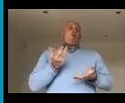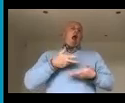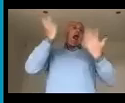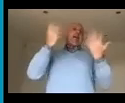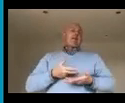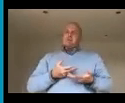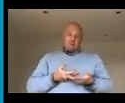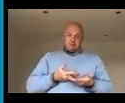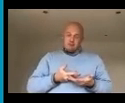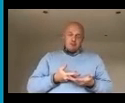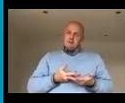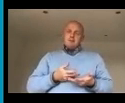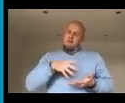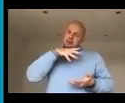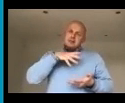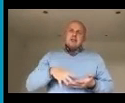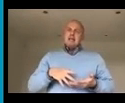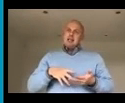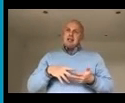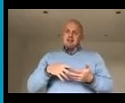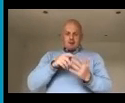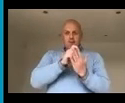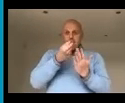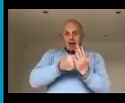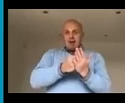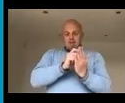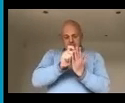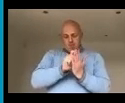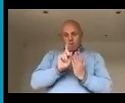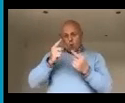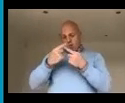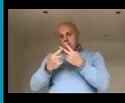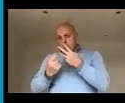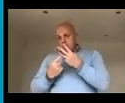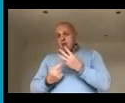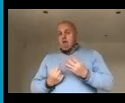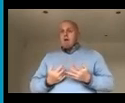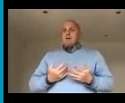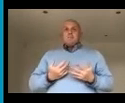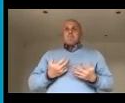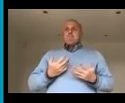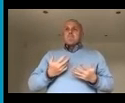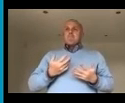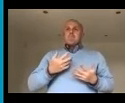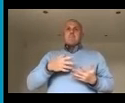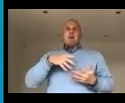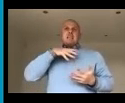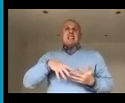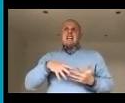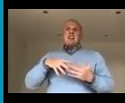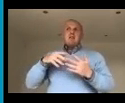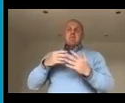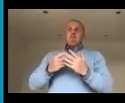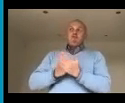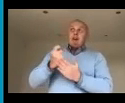right, we want to run these activities. In order to do that, perhaps we need a sessional worker, perhaps we need some premises, perhaps we need